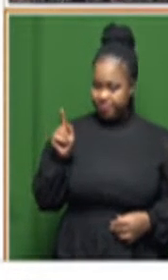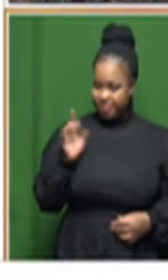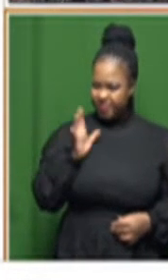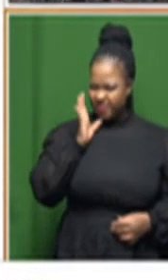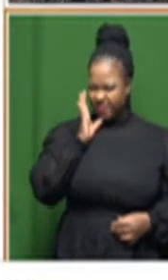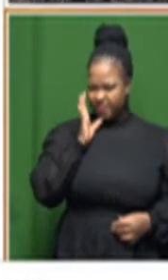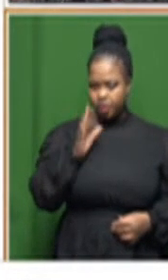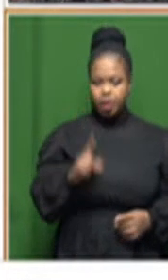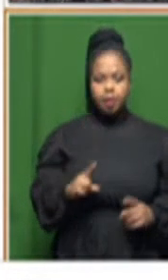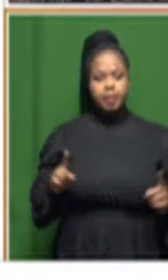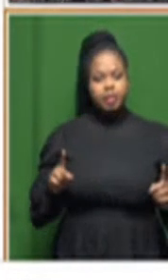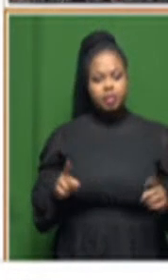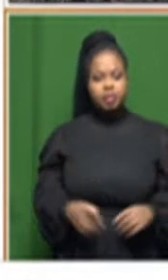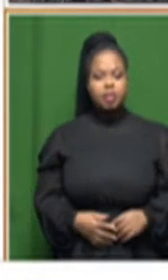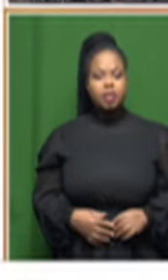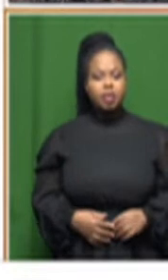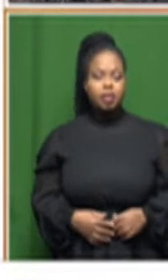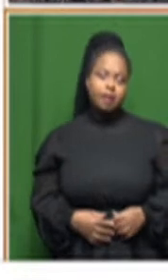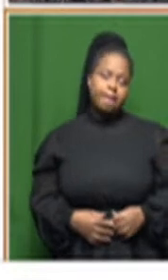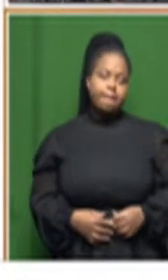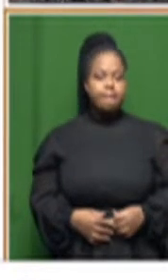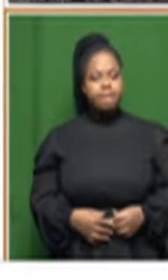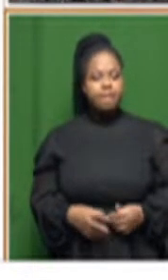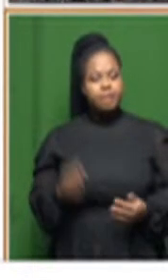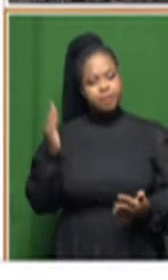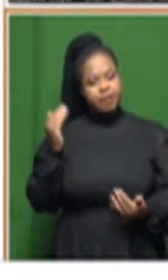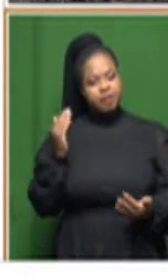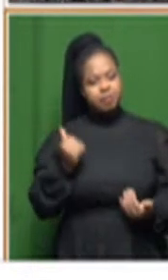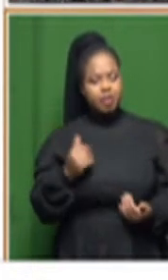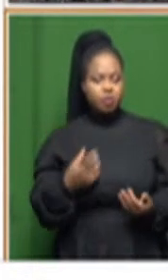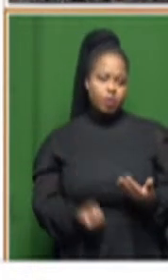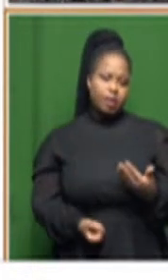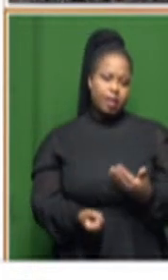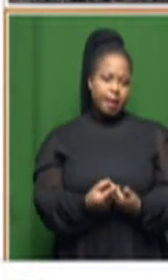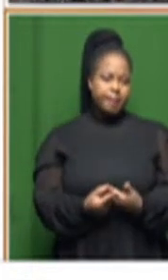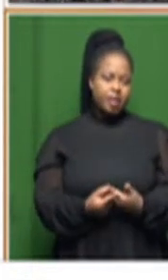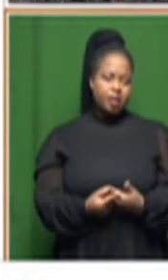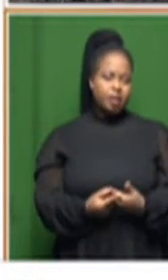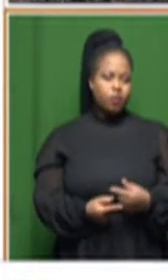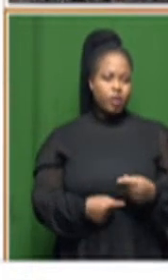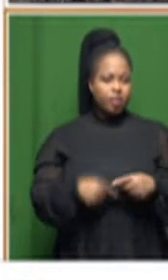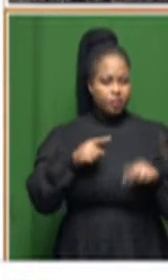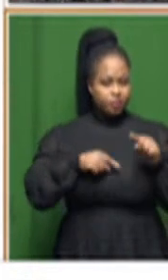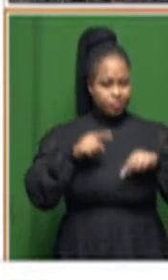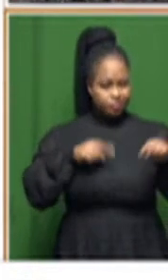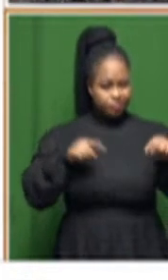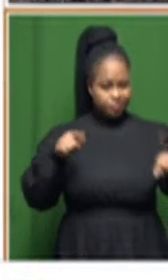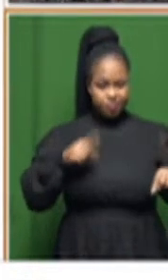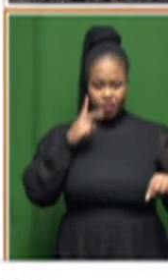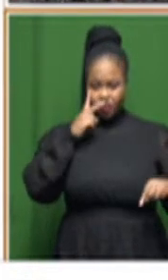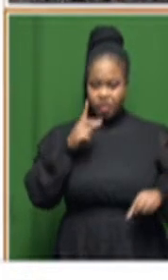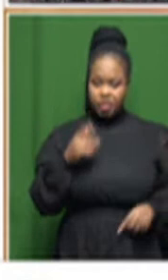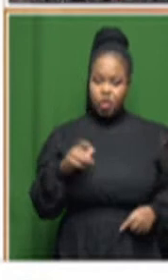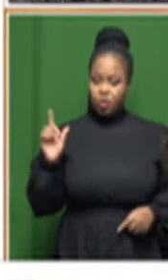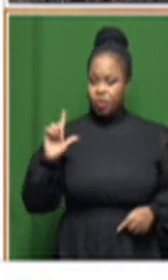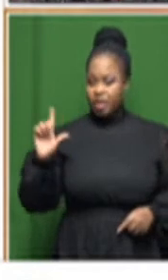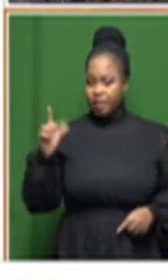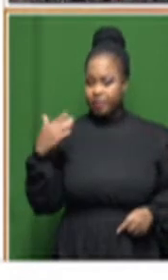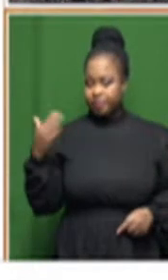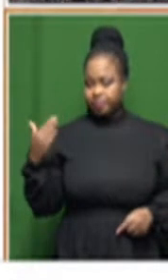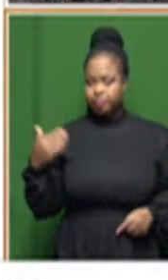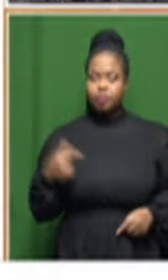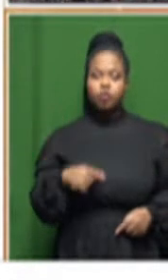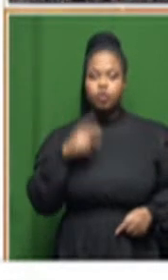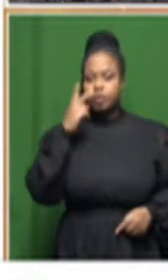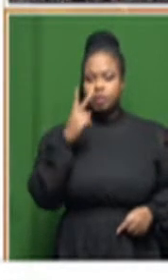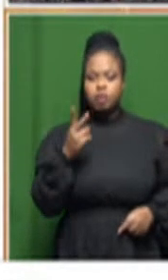know, but vaccine adverse events are expected to occur with a certain frequency, as you can see on the left. And then